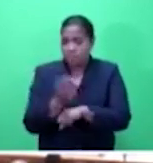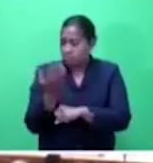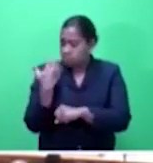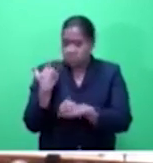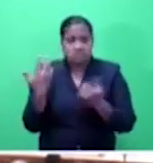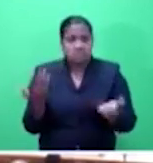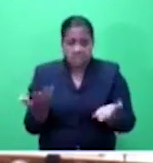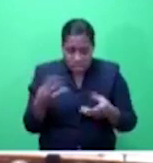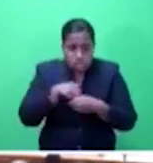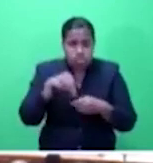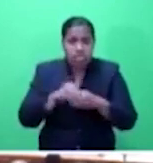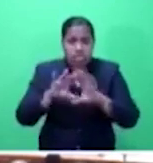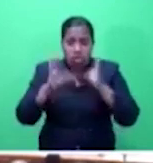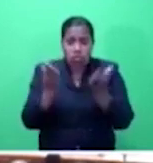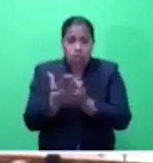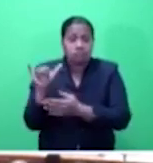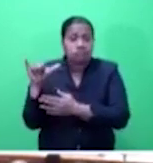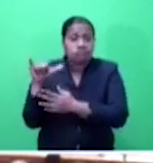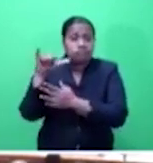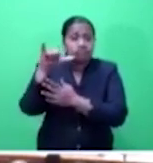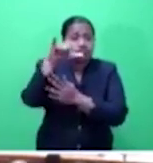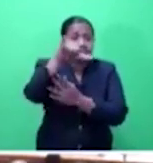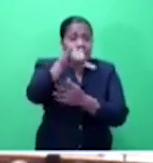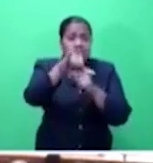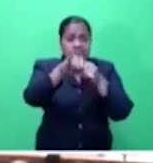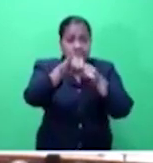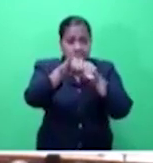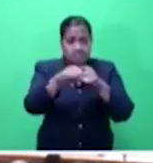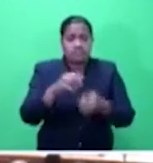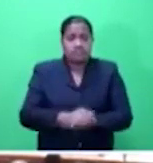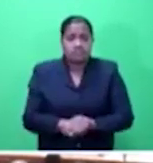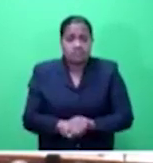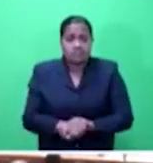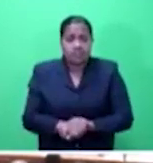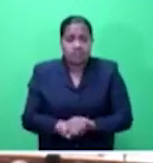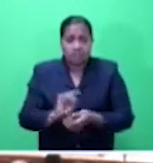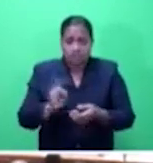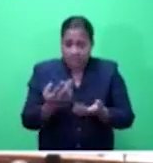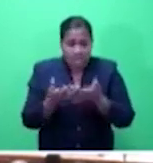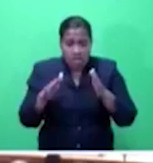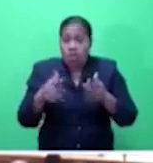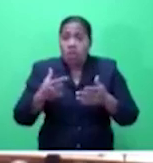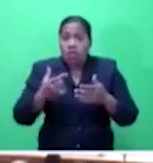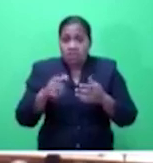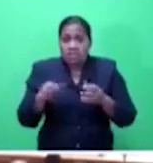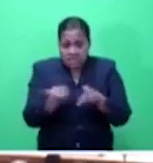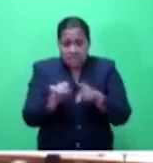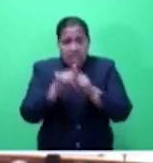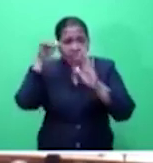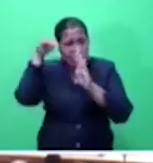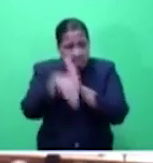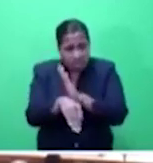largest airline, are hurtling towards insolvency. This virus has paralyzed the world,